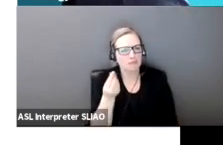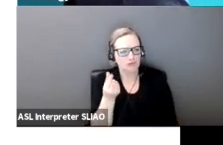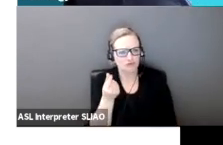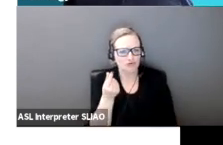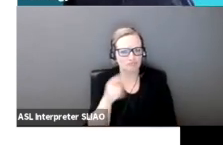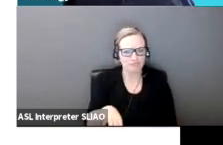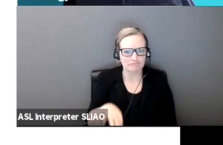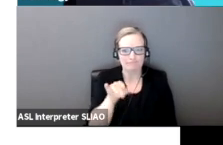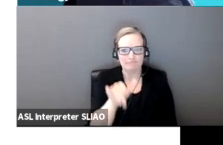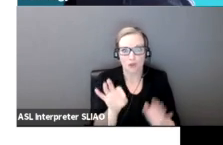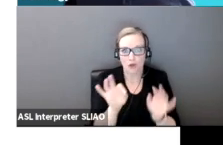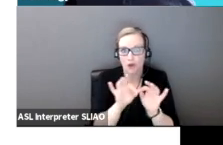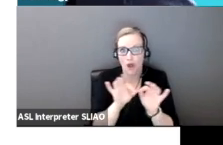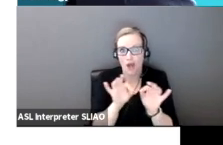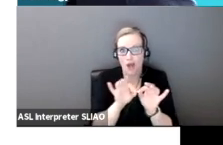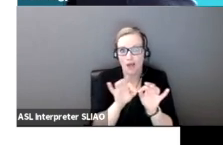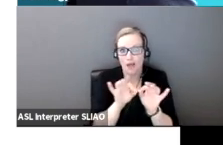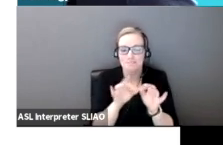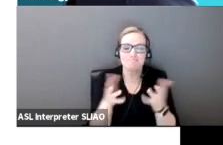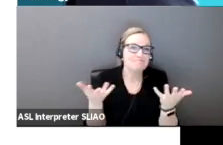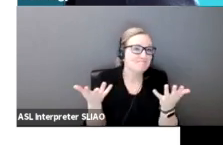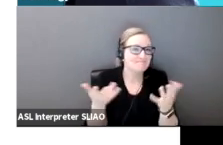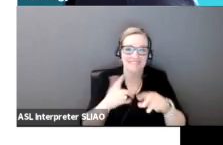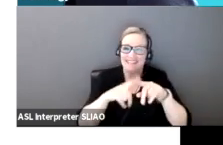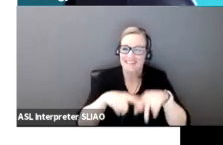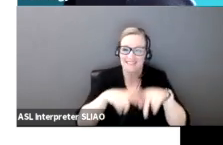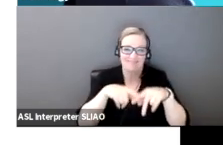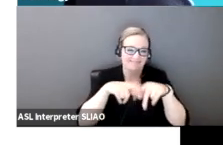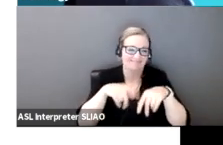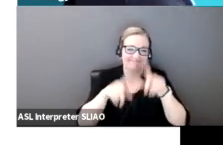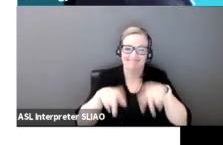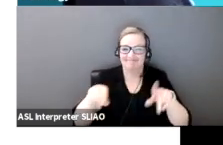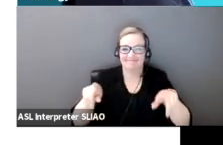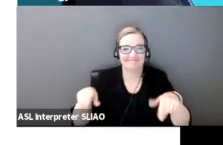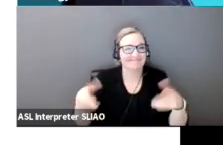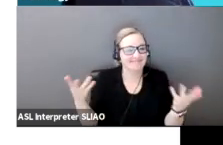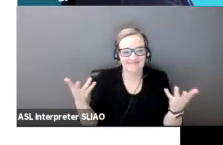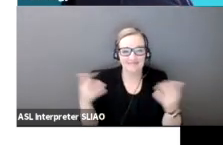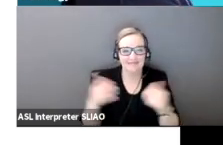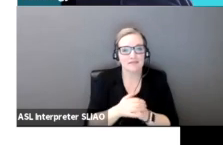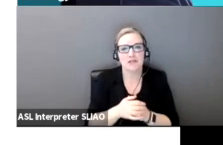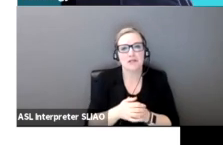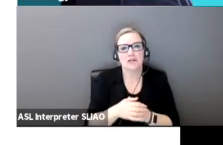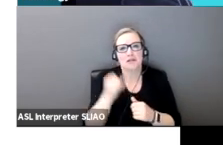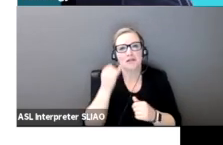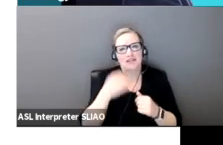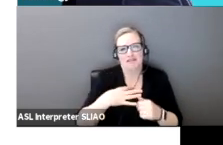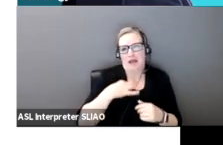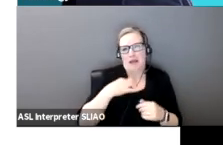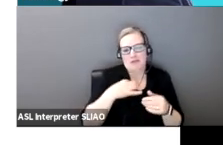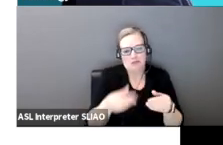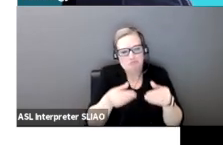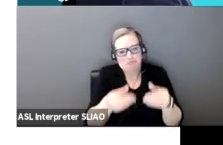provisional application with only a few figures in it may not cost very much money at all.